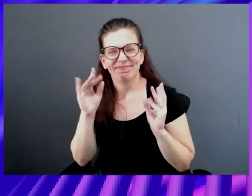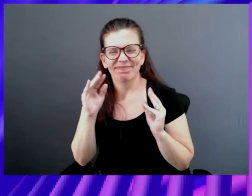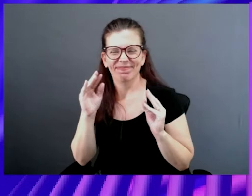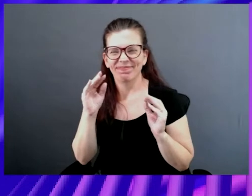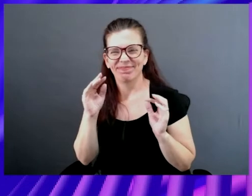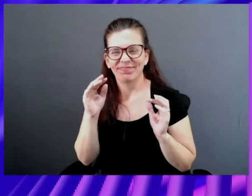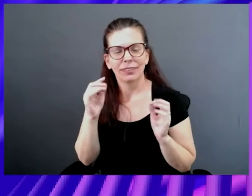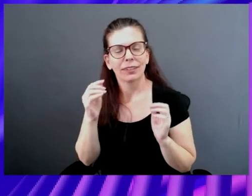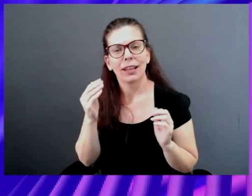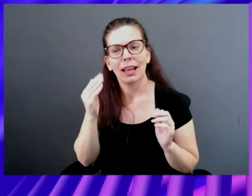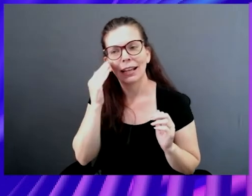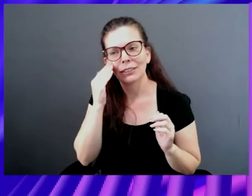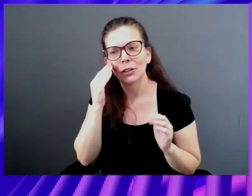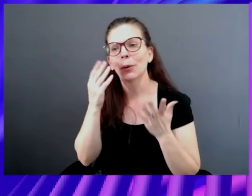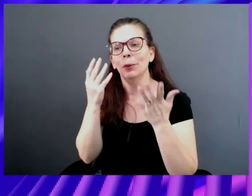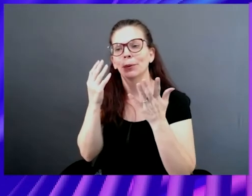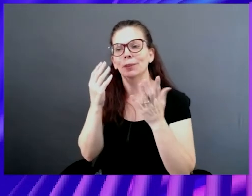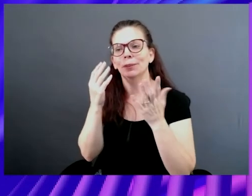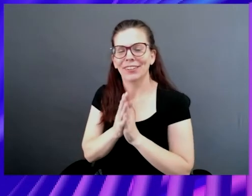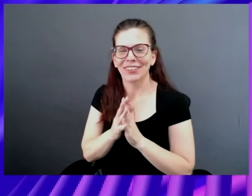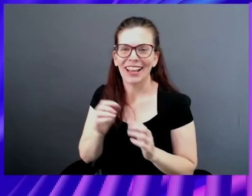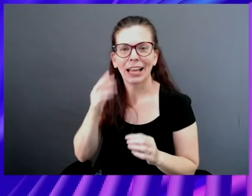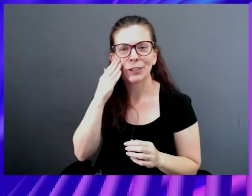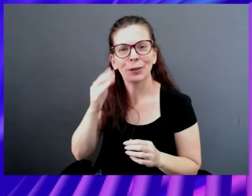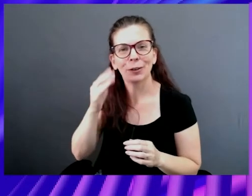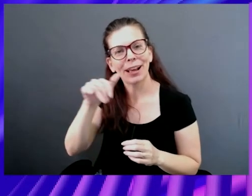know there we go, let's go,